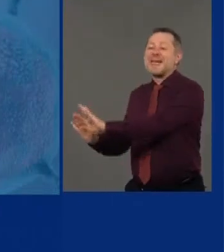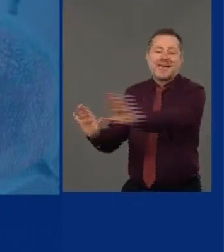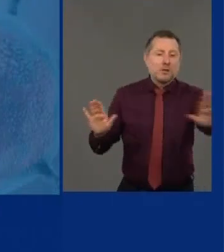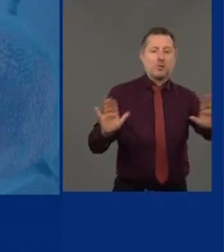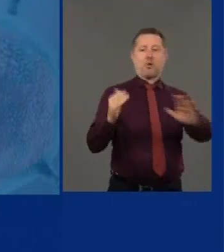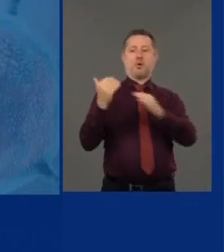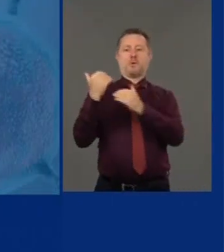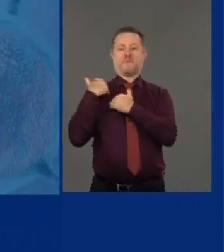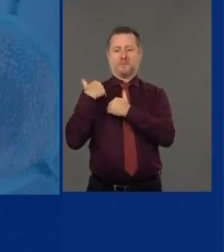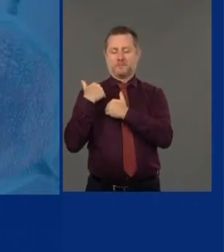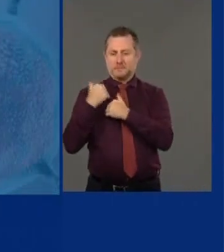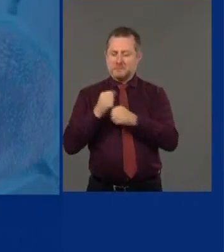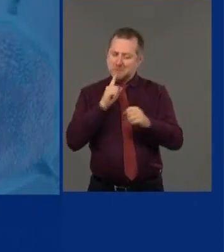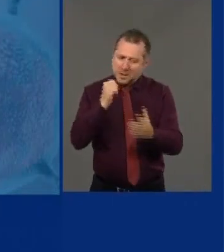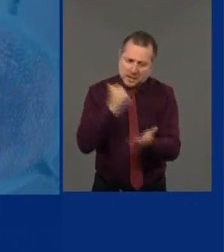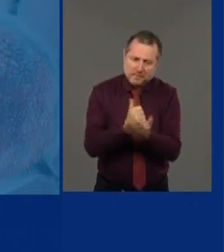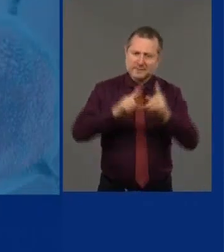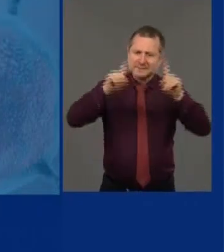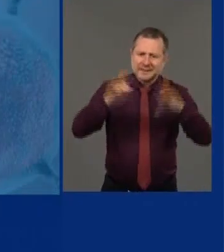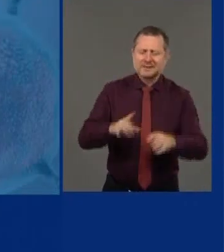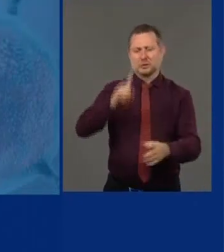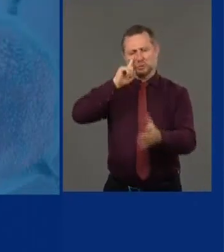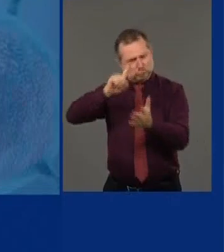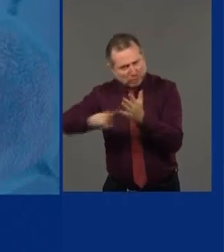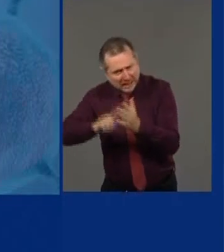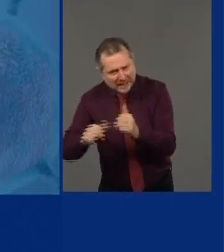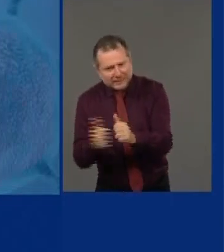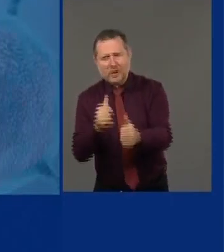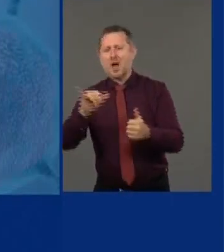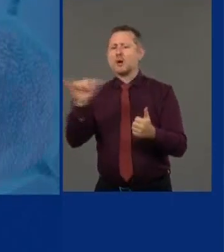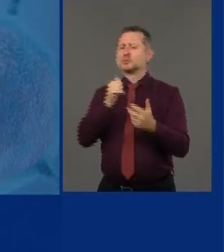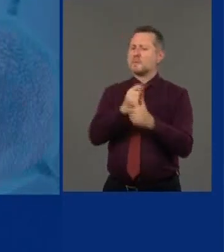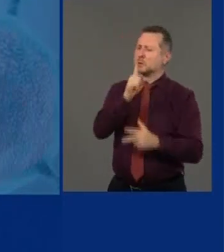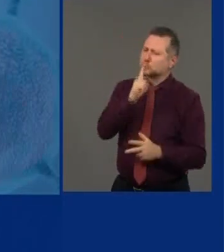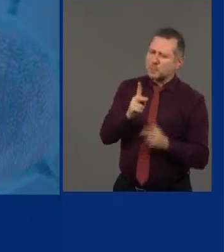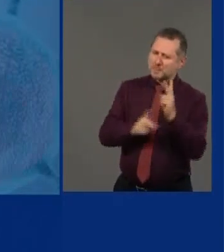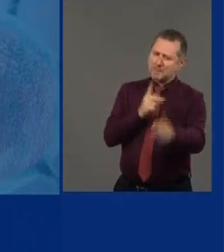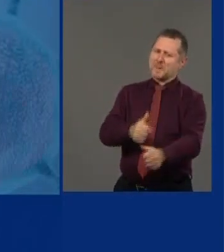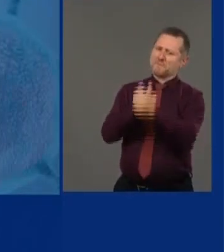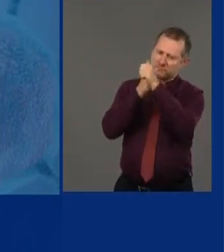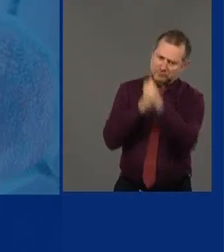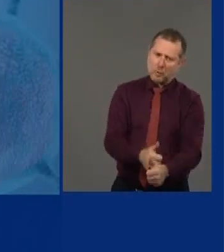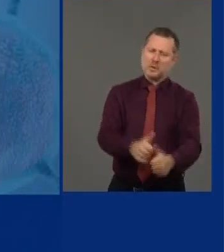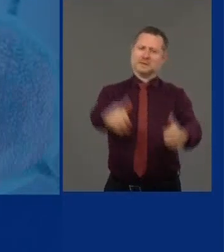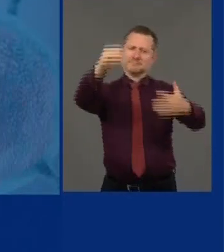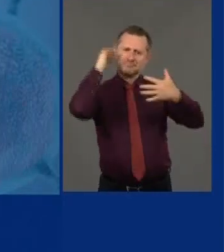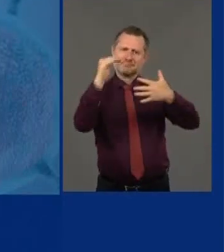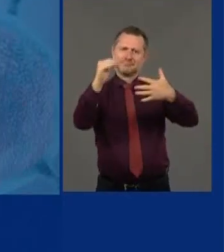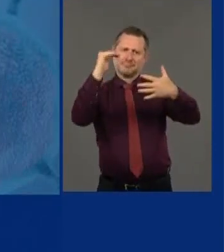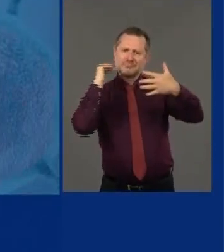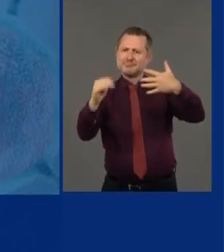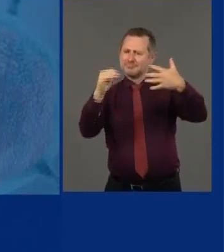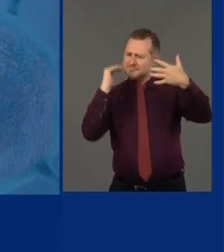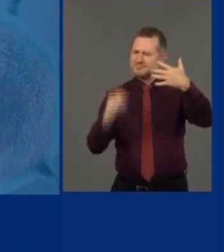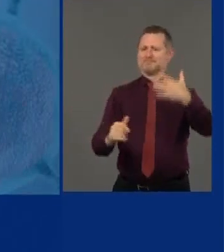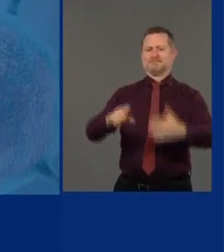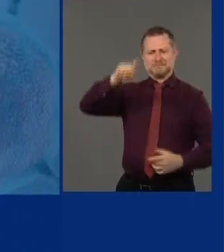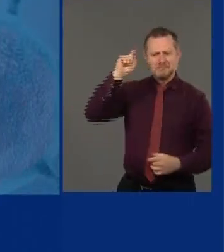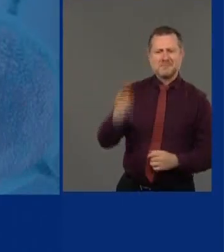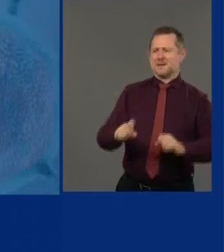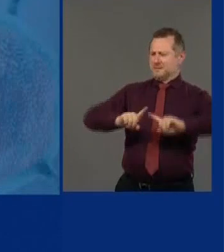help with tracing, but do the local compliance of the socially distanced